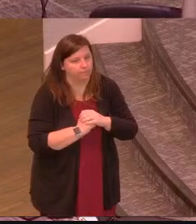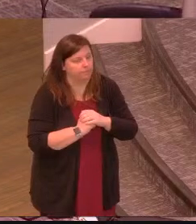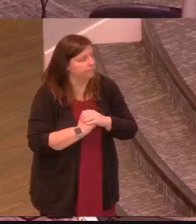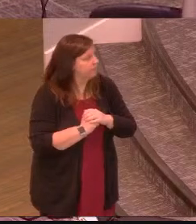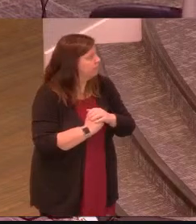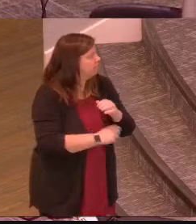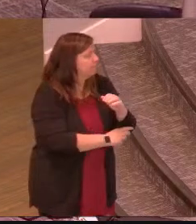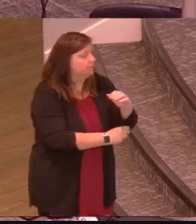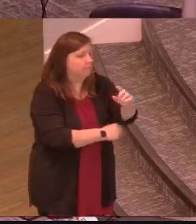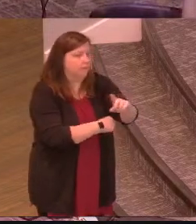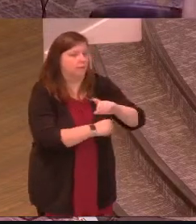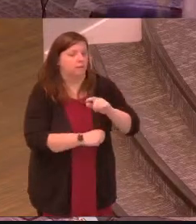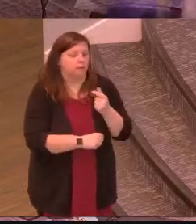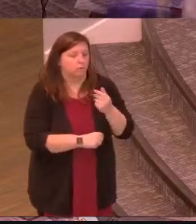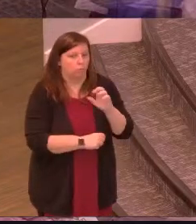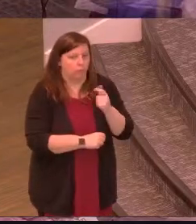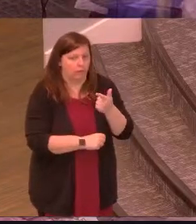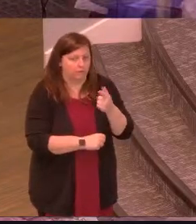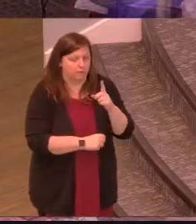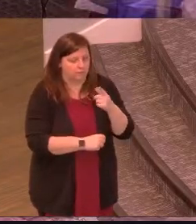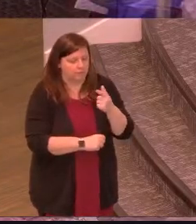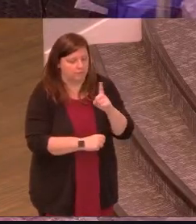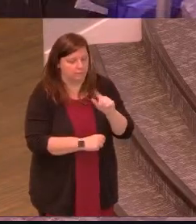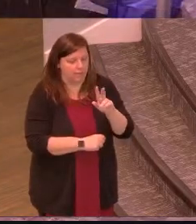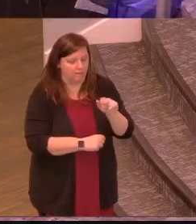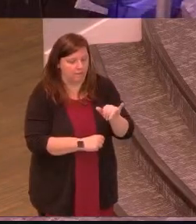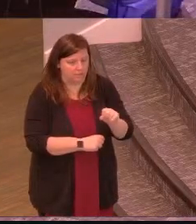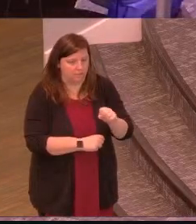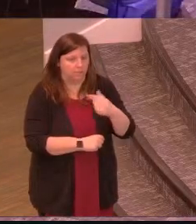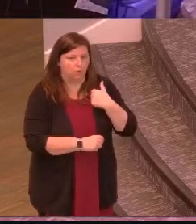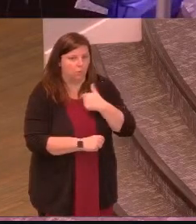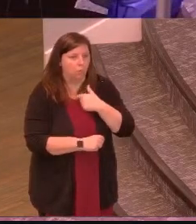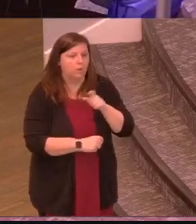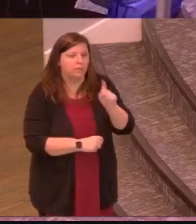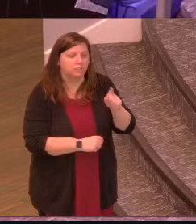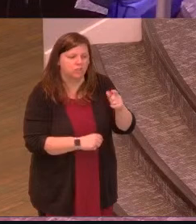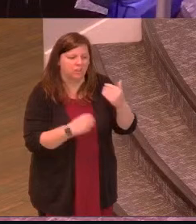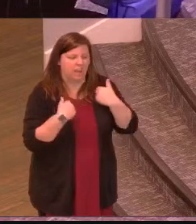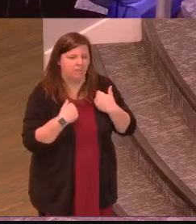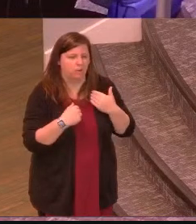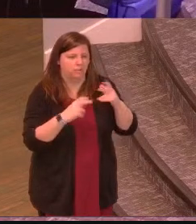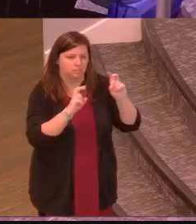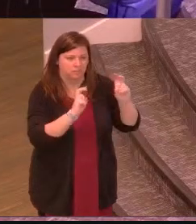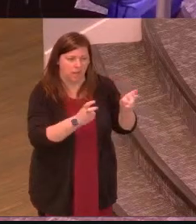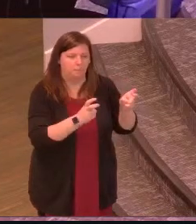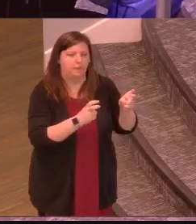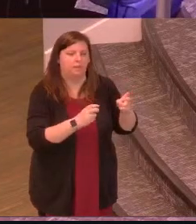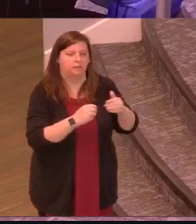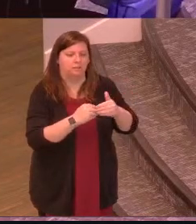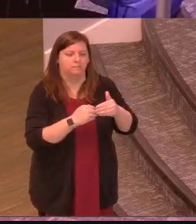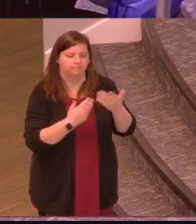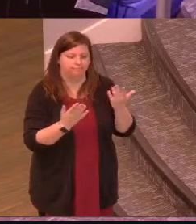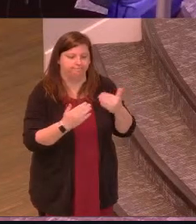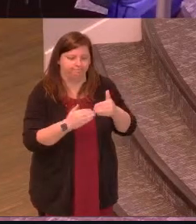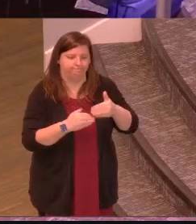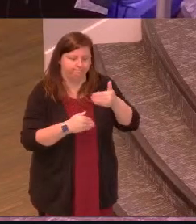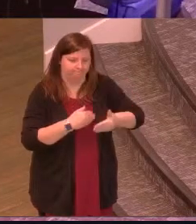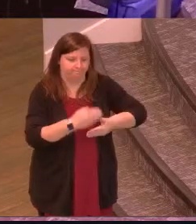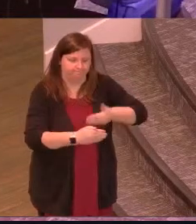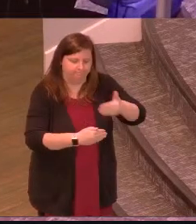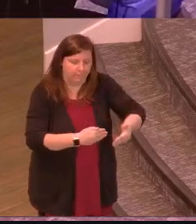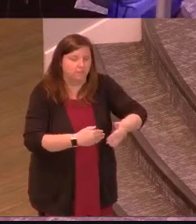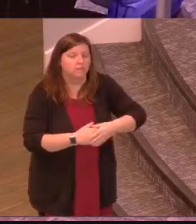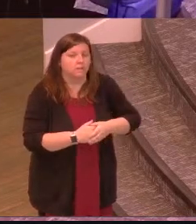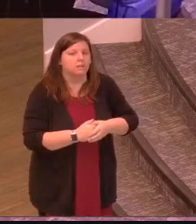Yeah, I guess we should have taken one topic at a time, because I still want to make one more thing about the school calendar. Yeah,